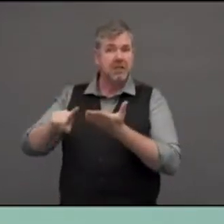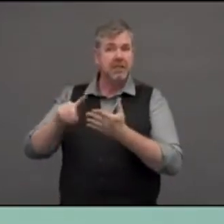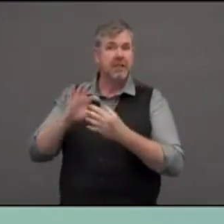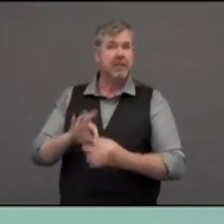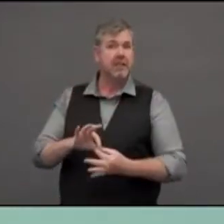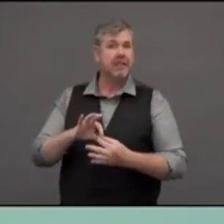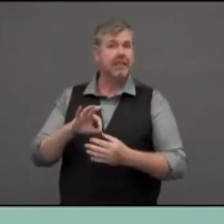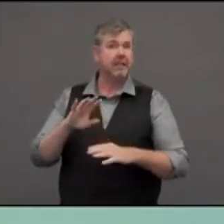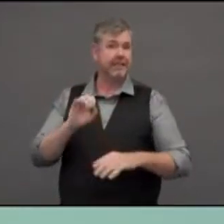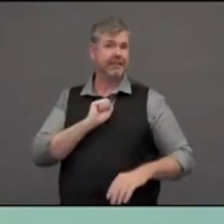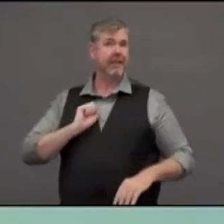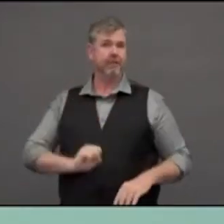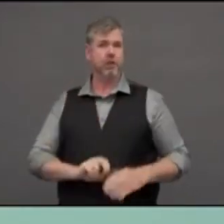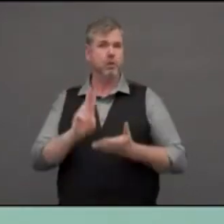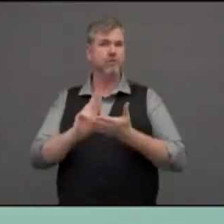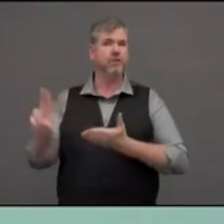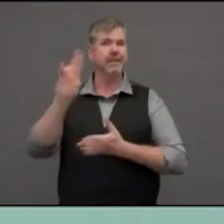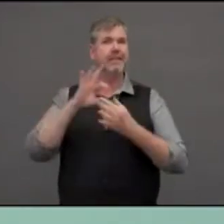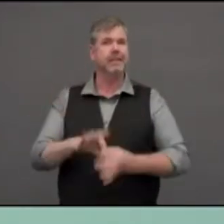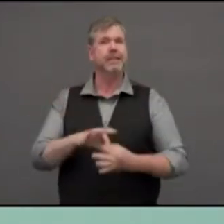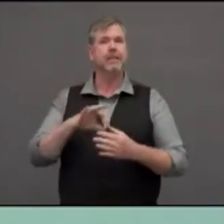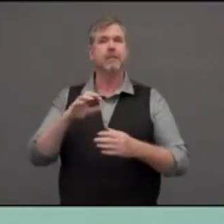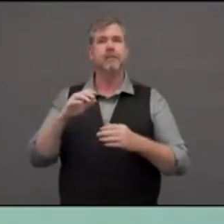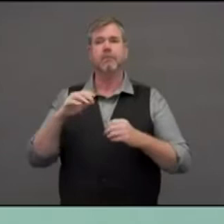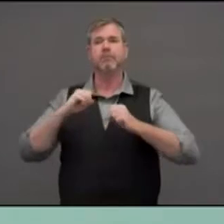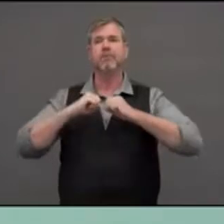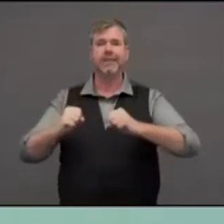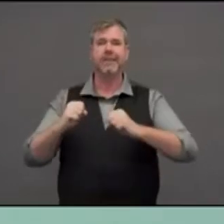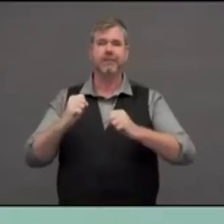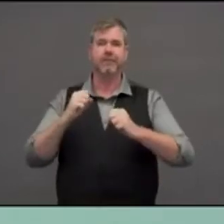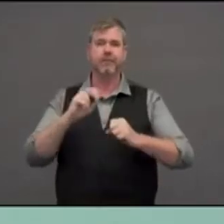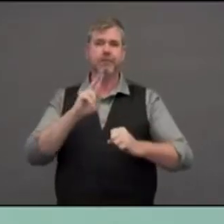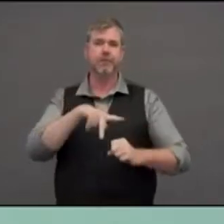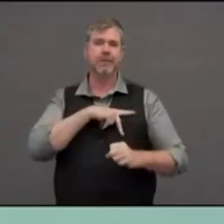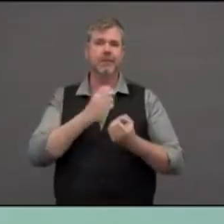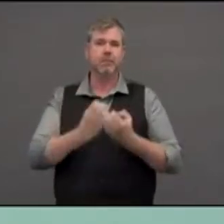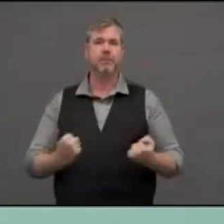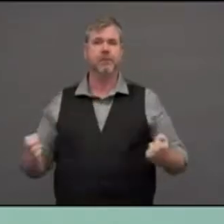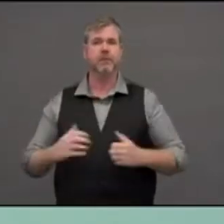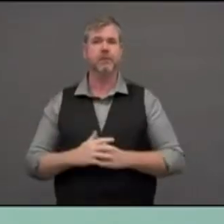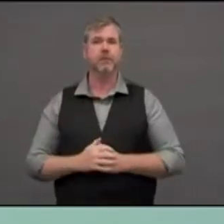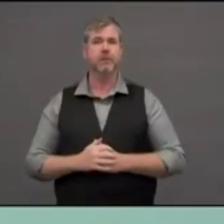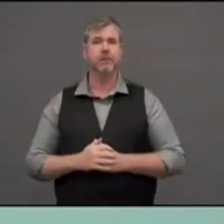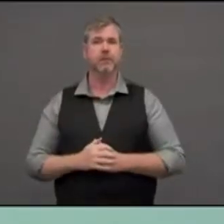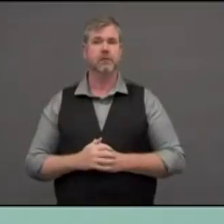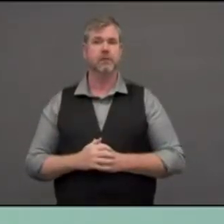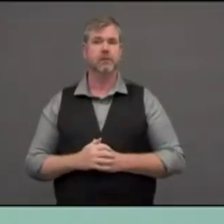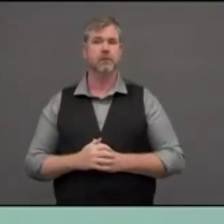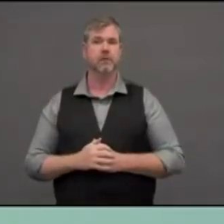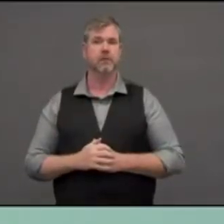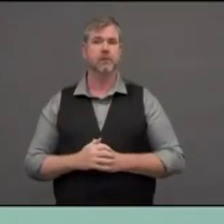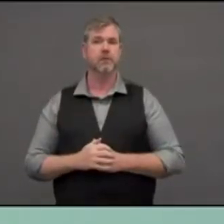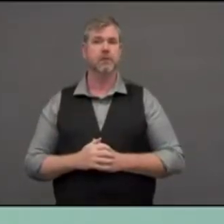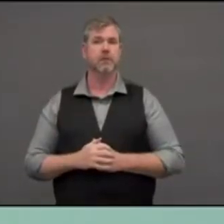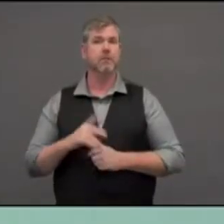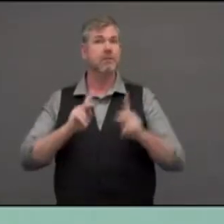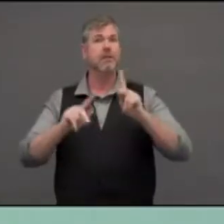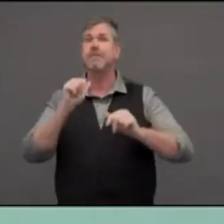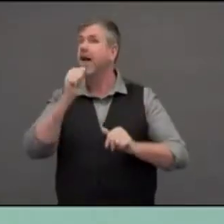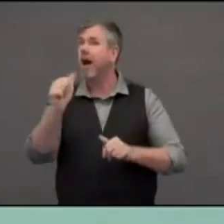wearing their PPE, and that put them at a harm. So I know how important this is. I know that I need to do my